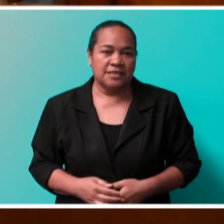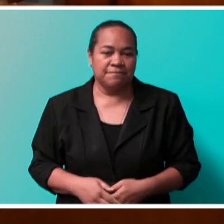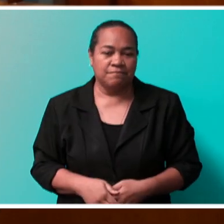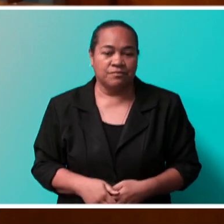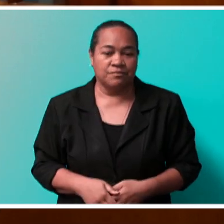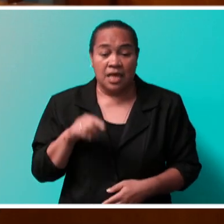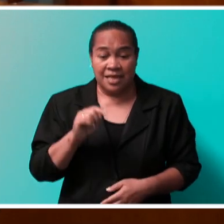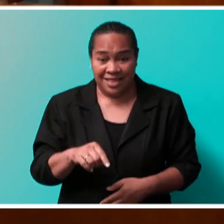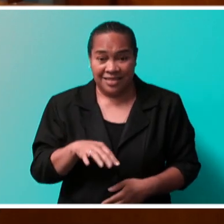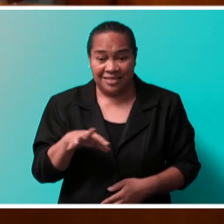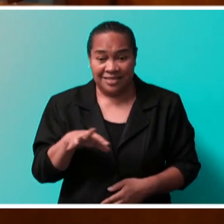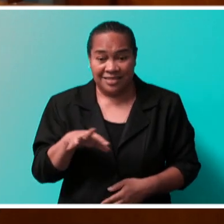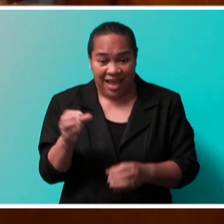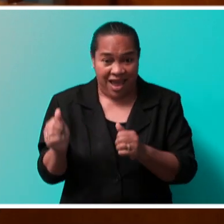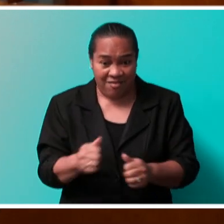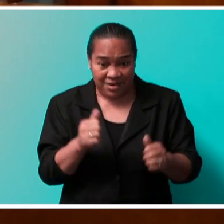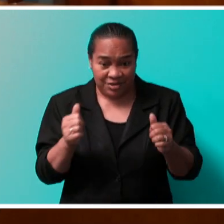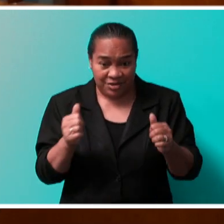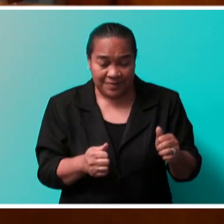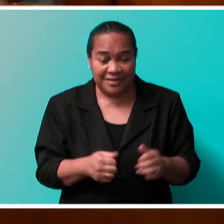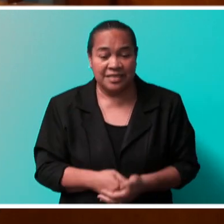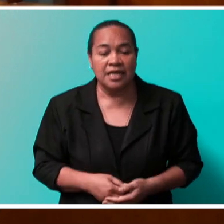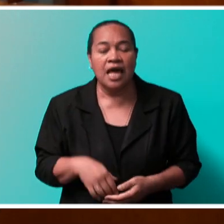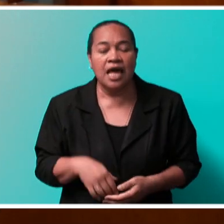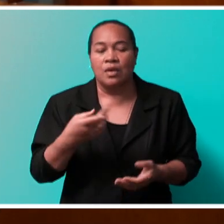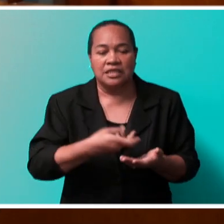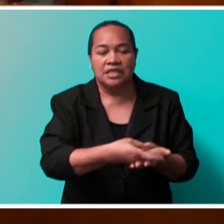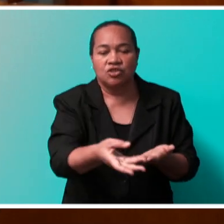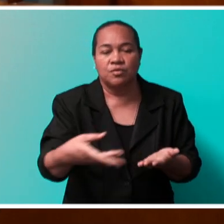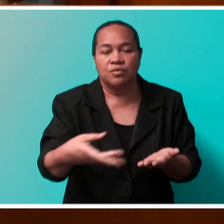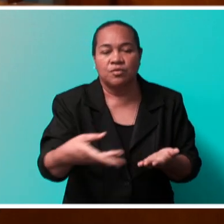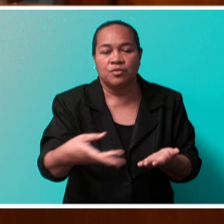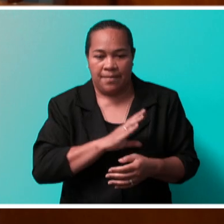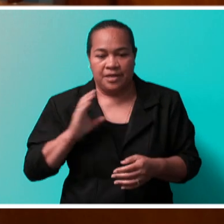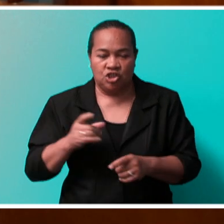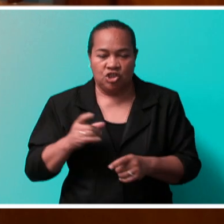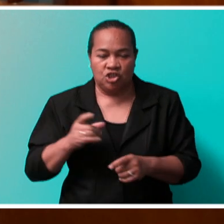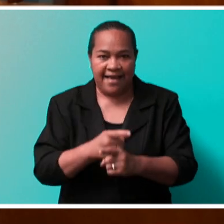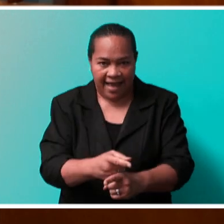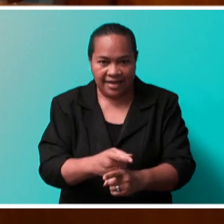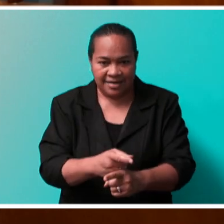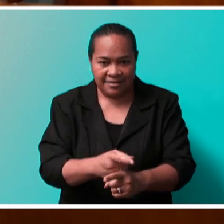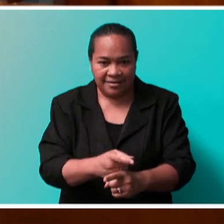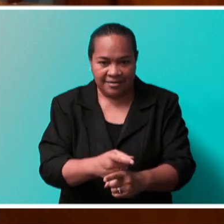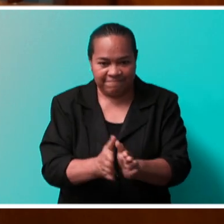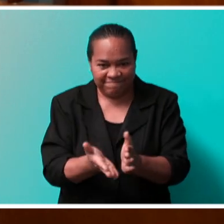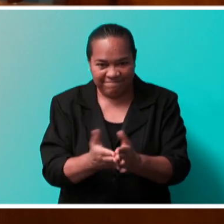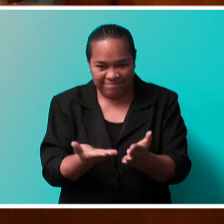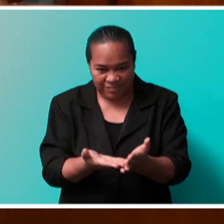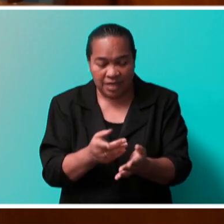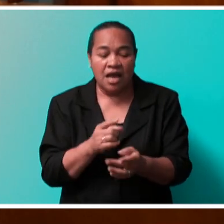Complementing these arrangements is the distribution of the Commission's guide titled Our